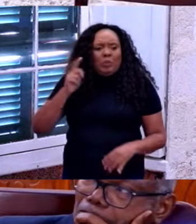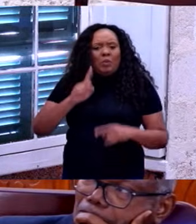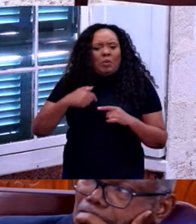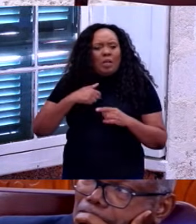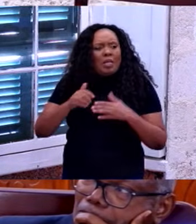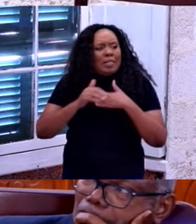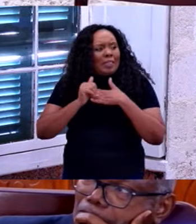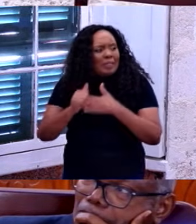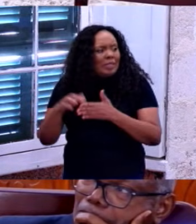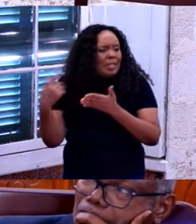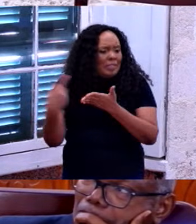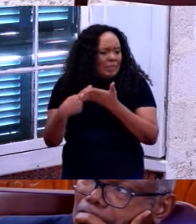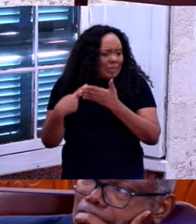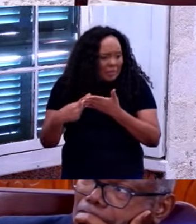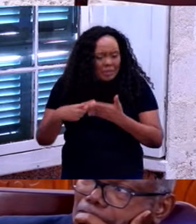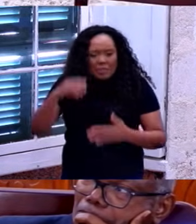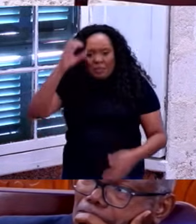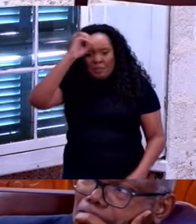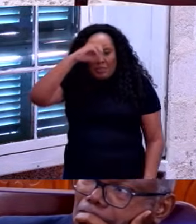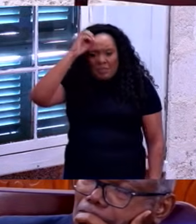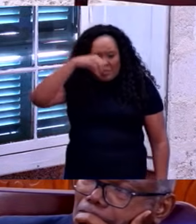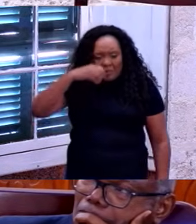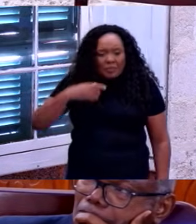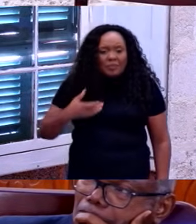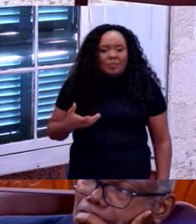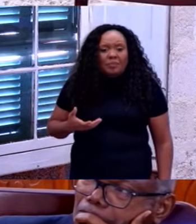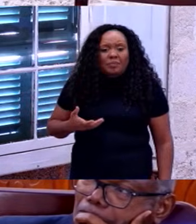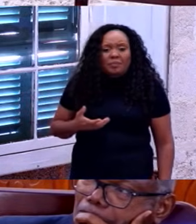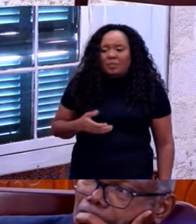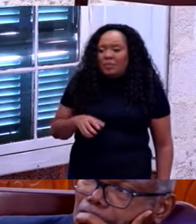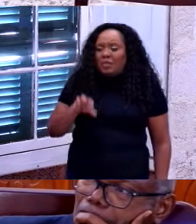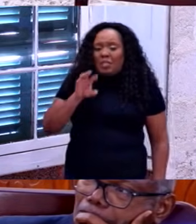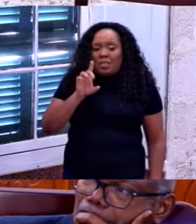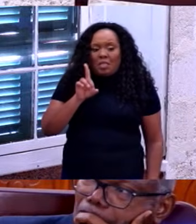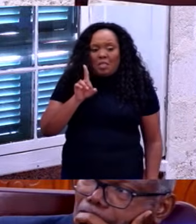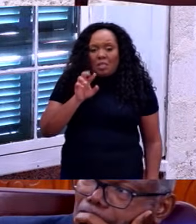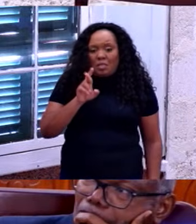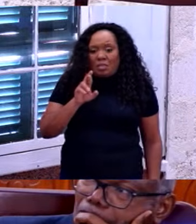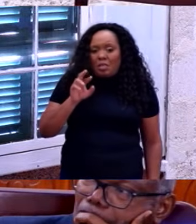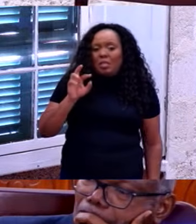that minority opinion. Dr. Ishmael,